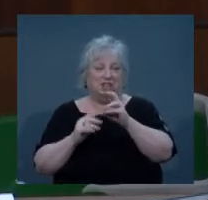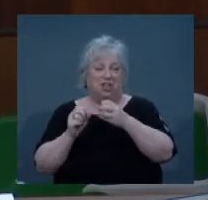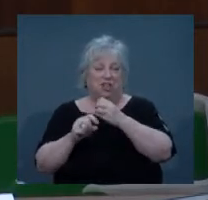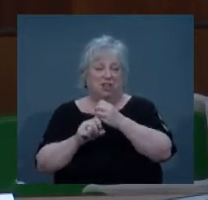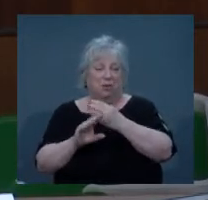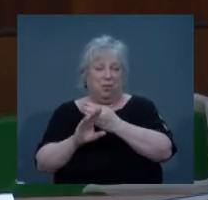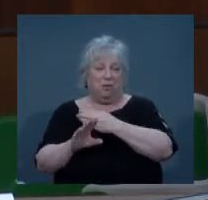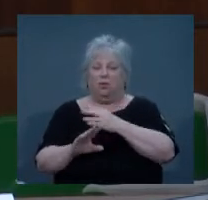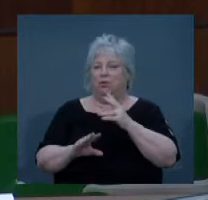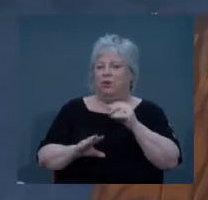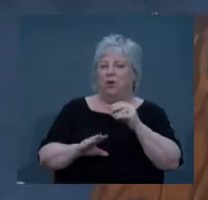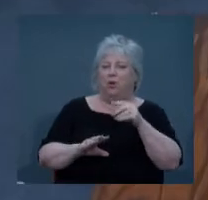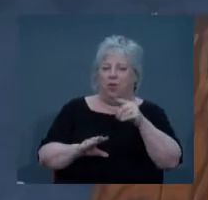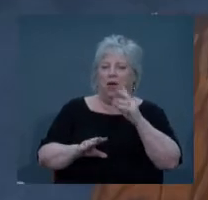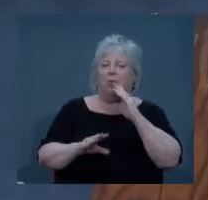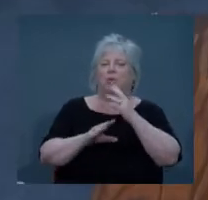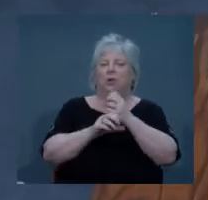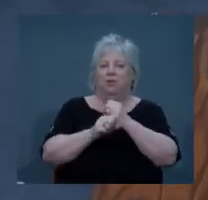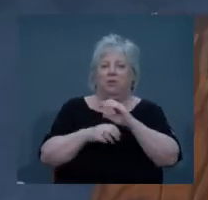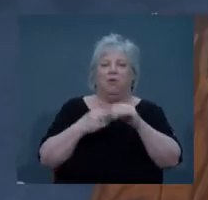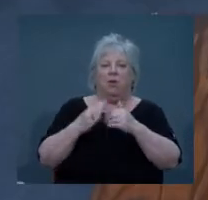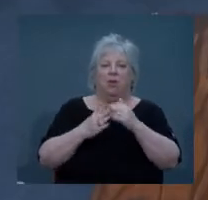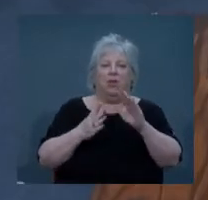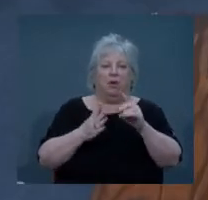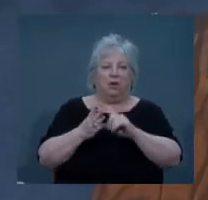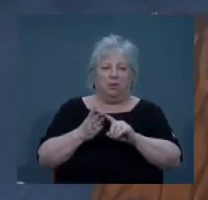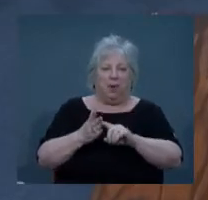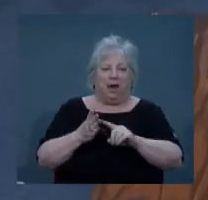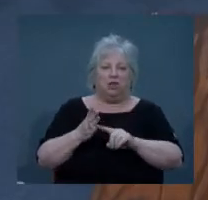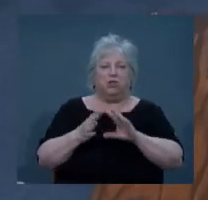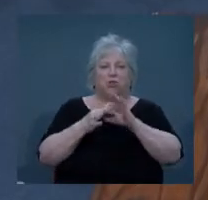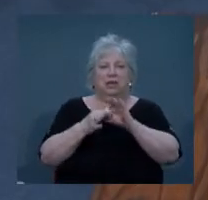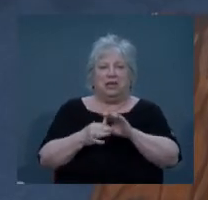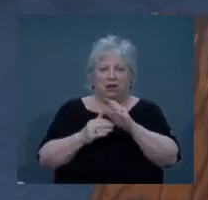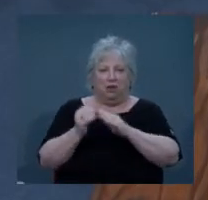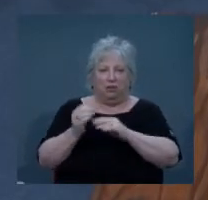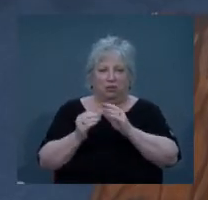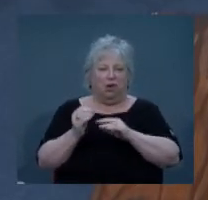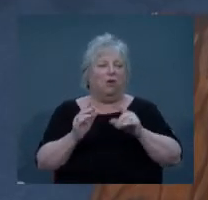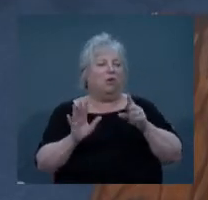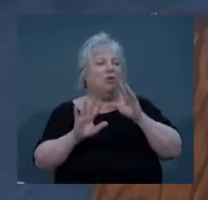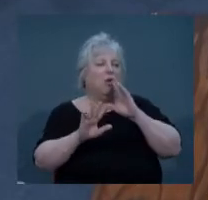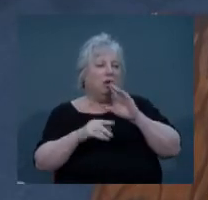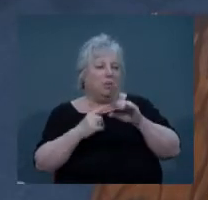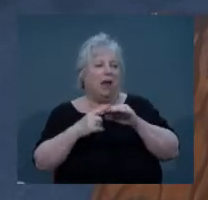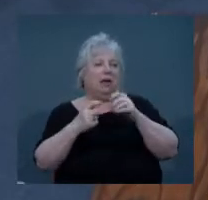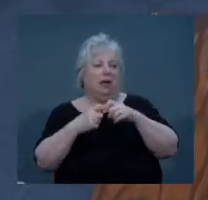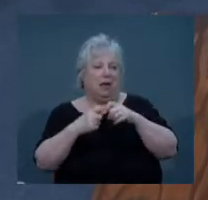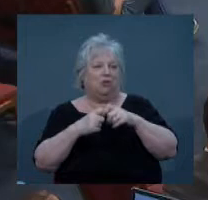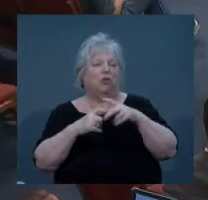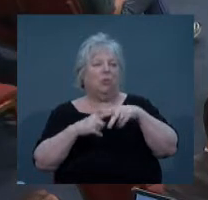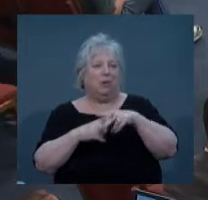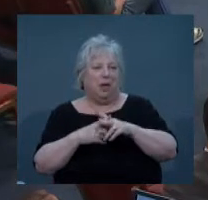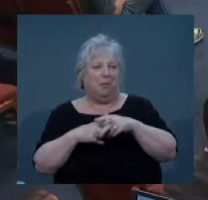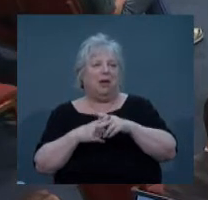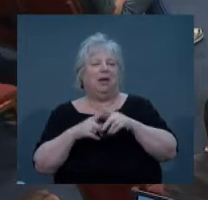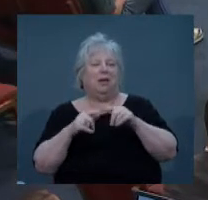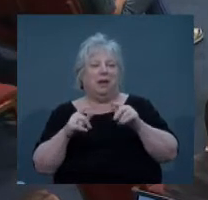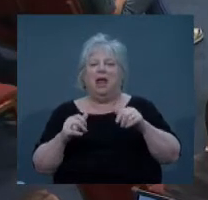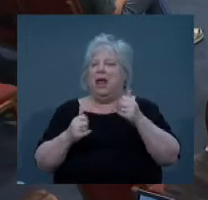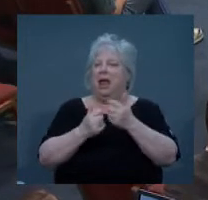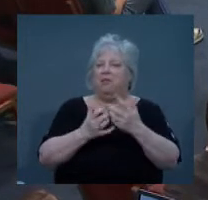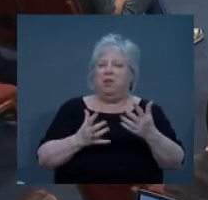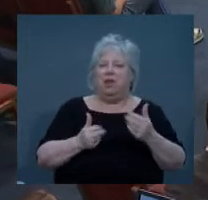still going to receive all their inspections as far as part of the construction process. You're talking about electrical, plumbing, and those Everything kinds to of get things.